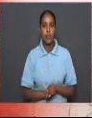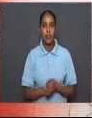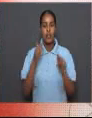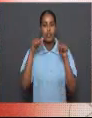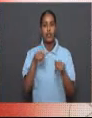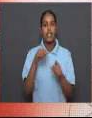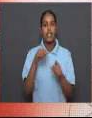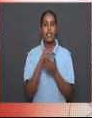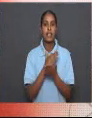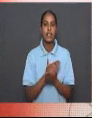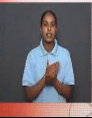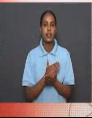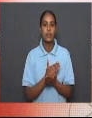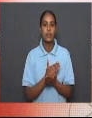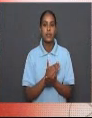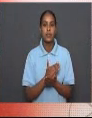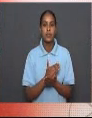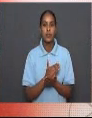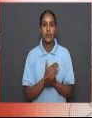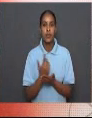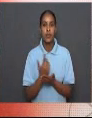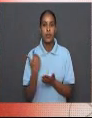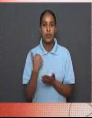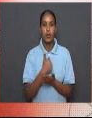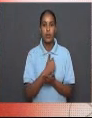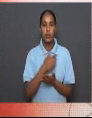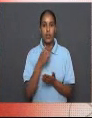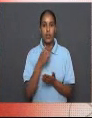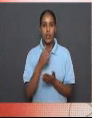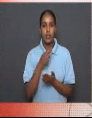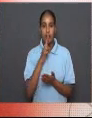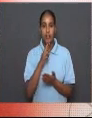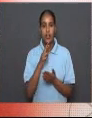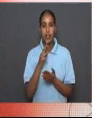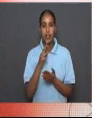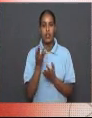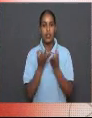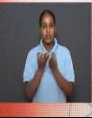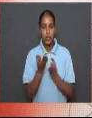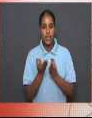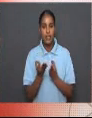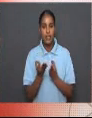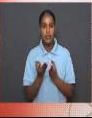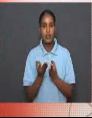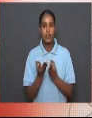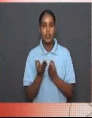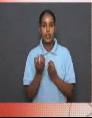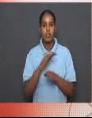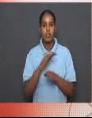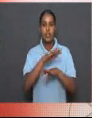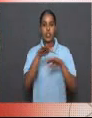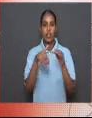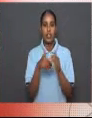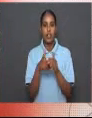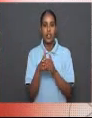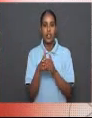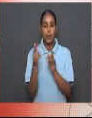In today's lesson, we are going to explain the